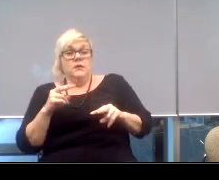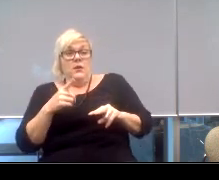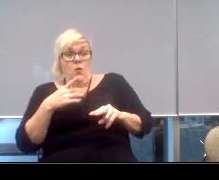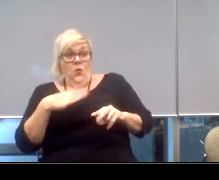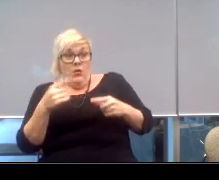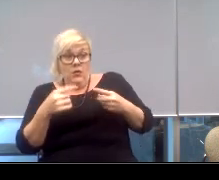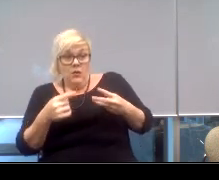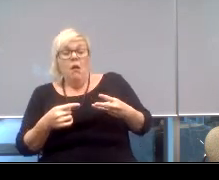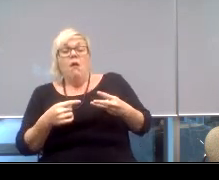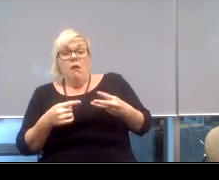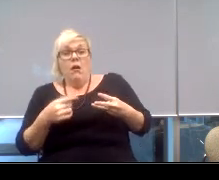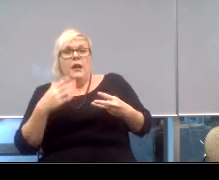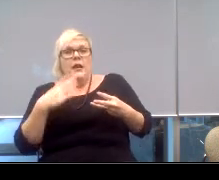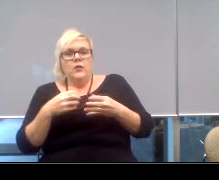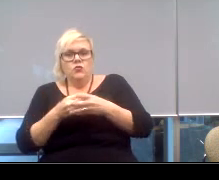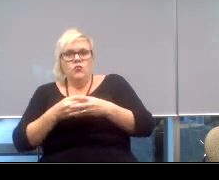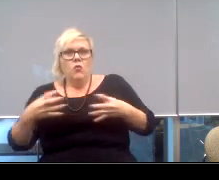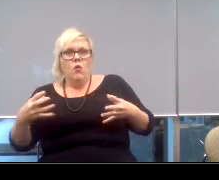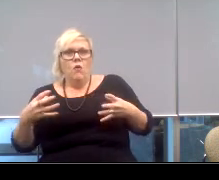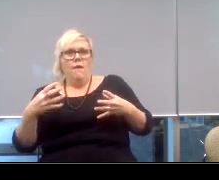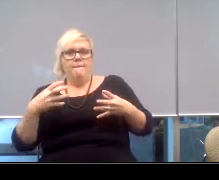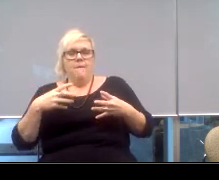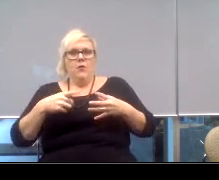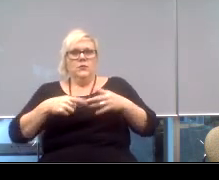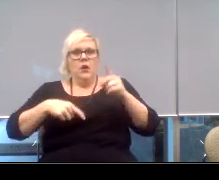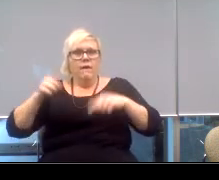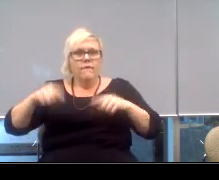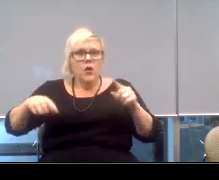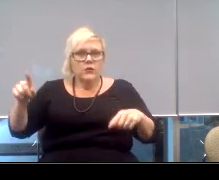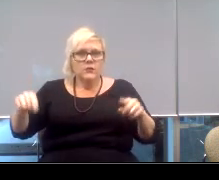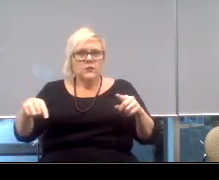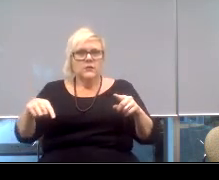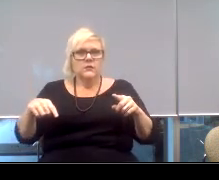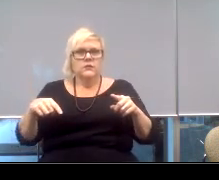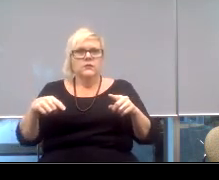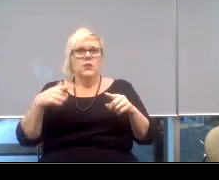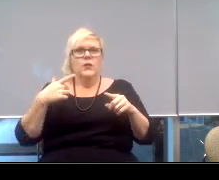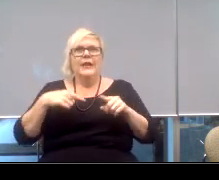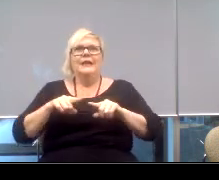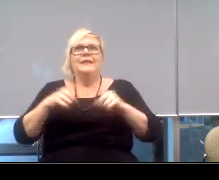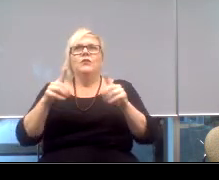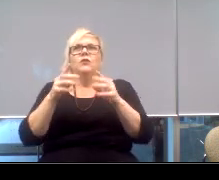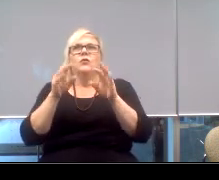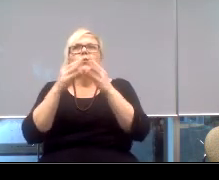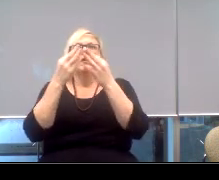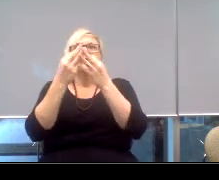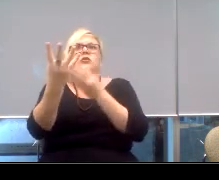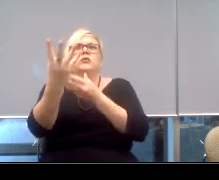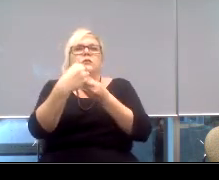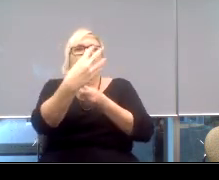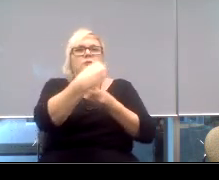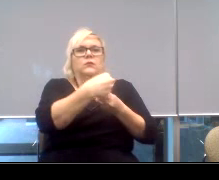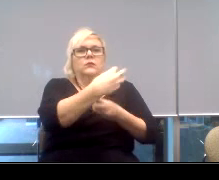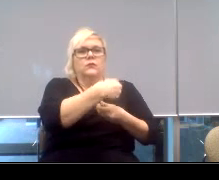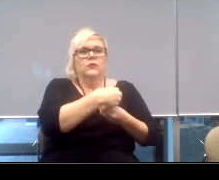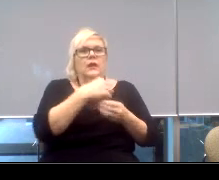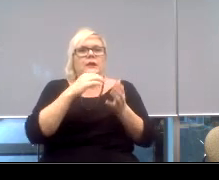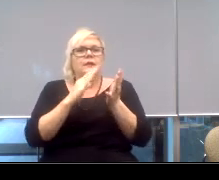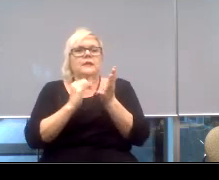and diversify. We need new providers from adjacent sectors to enter, and I think the Smart AT sector has already seen